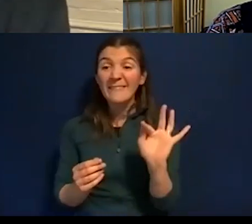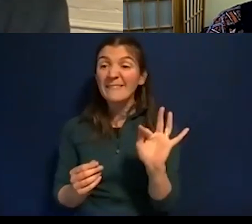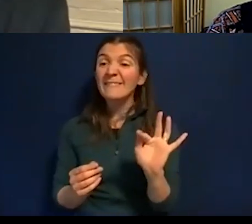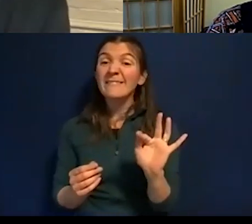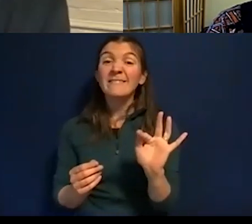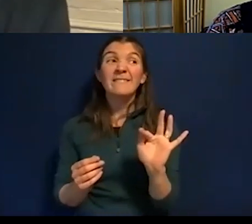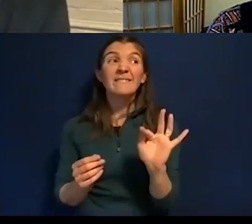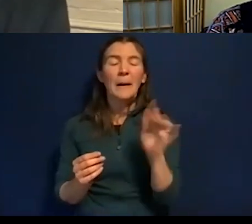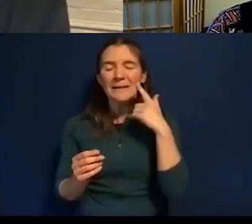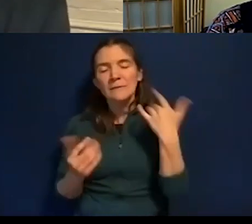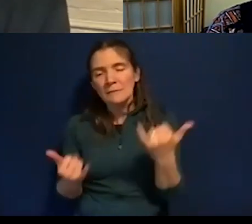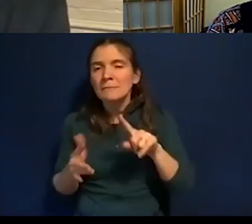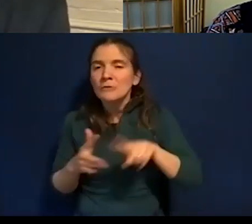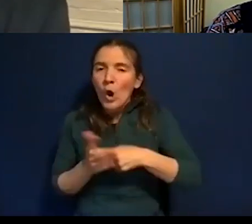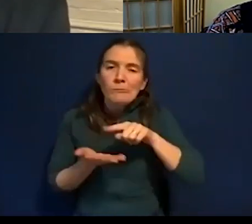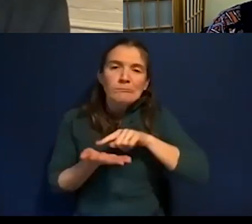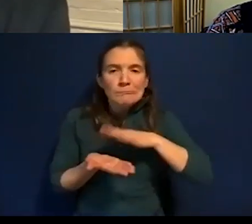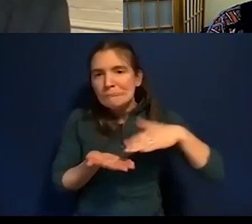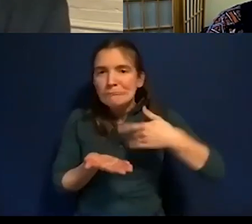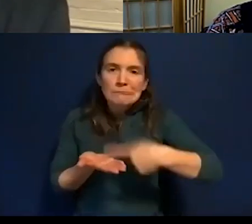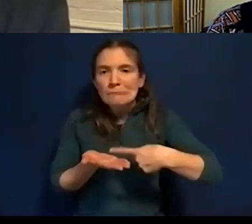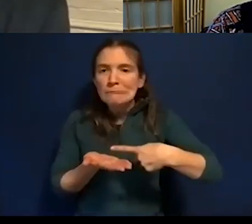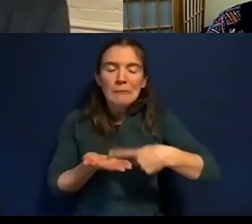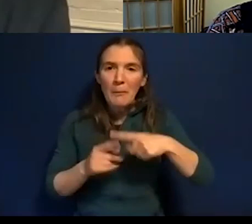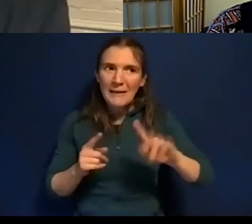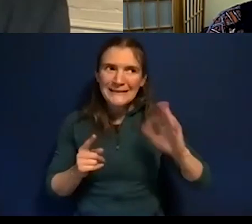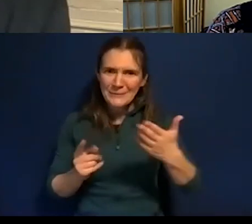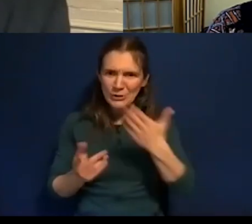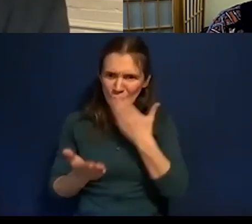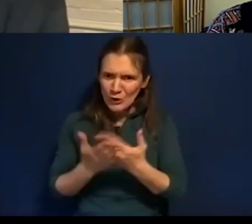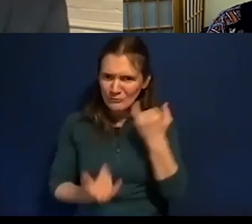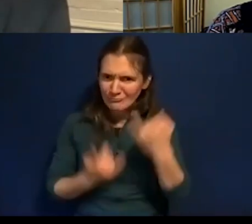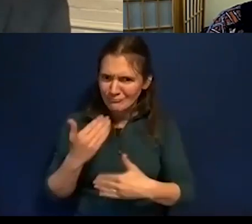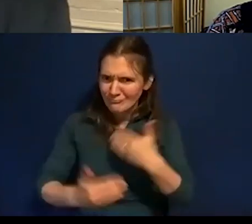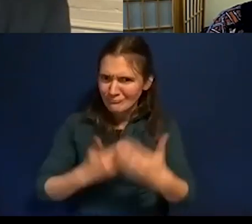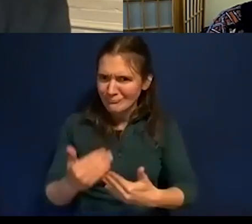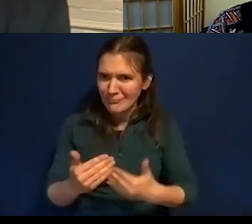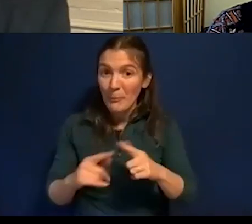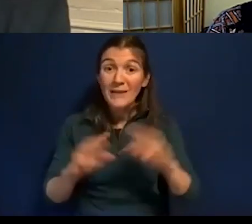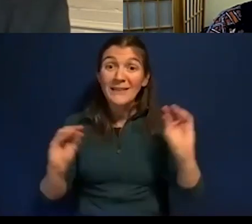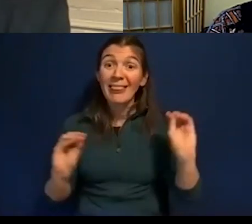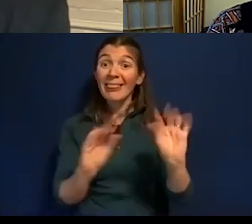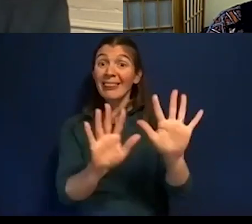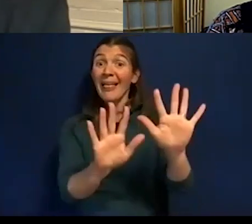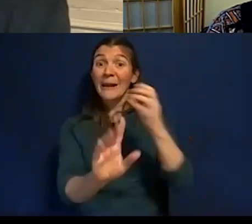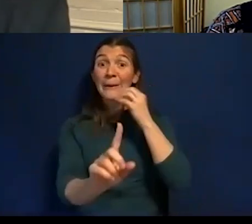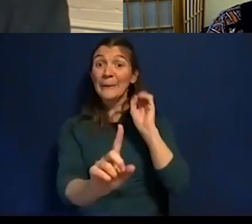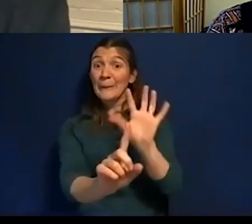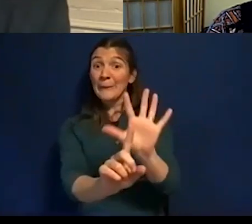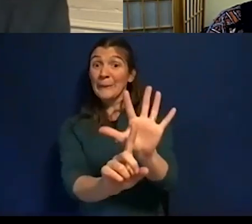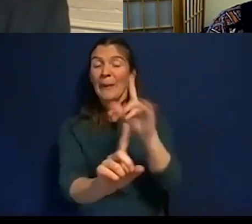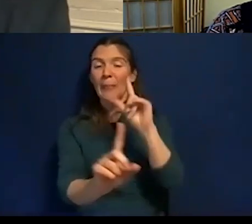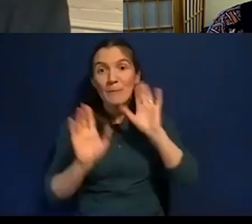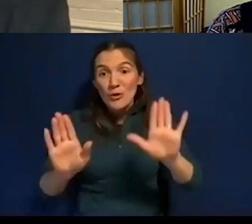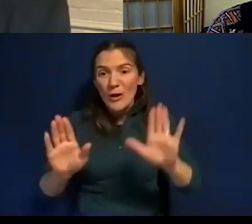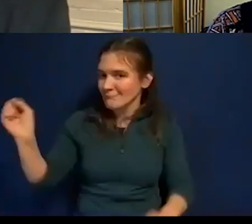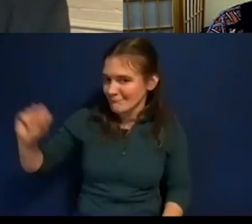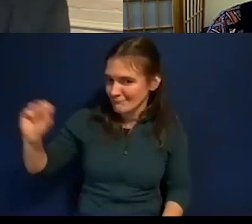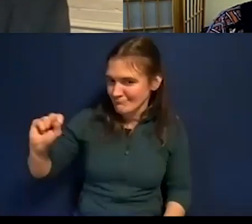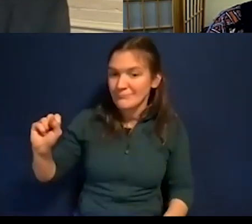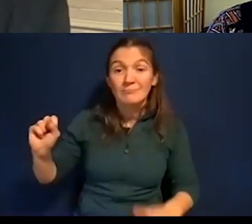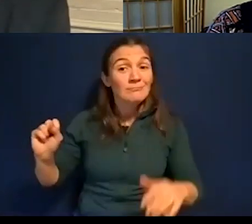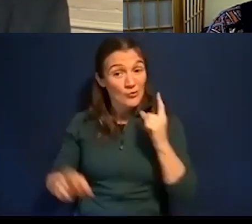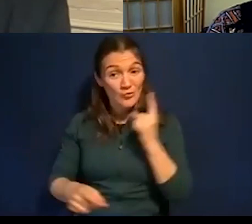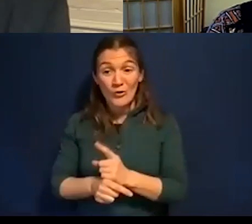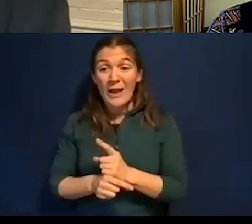stages that we're looking at it, it seems like a wonderful idea, and as well as being lit up, if that's still the plan. So it is. In fact,